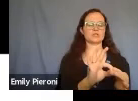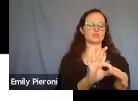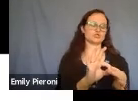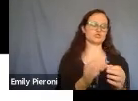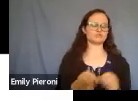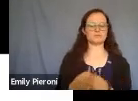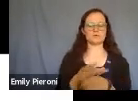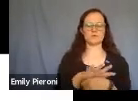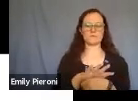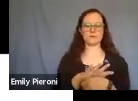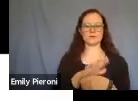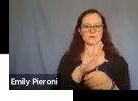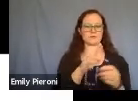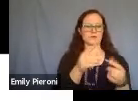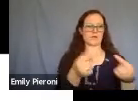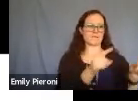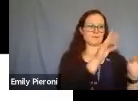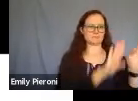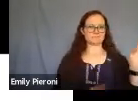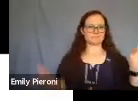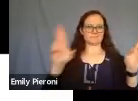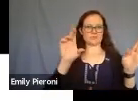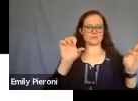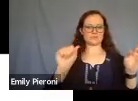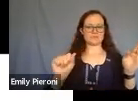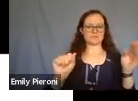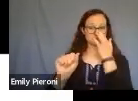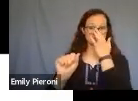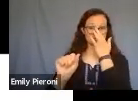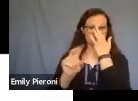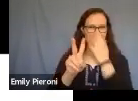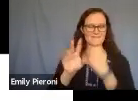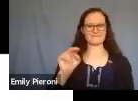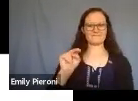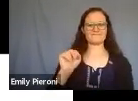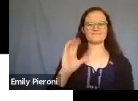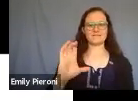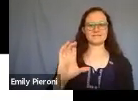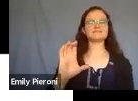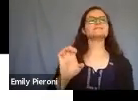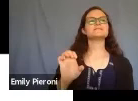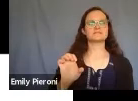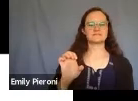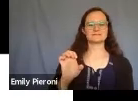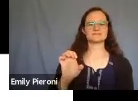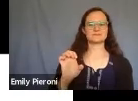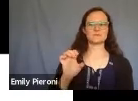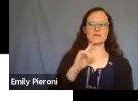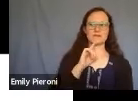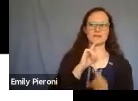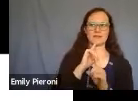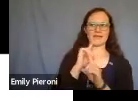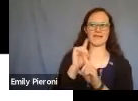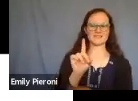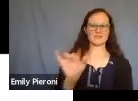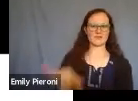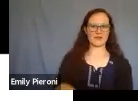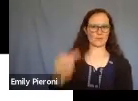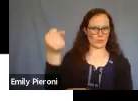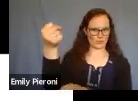nation. Great question. Let me get Vince to get you that answer here. Hold on just a second.